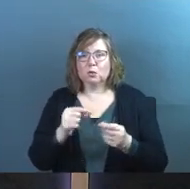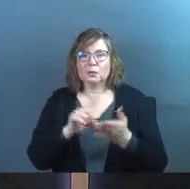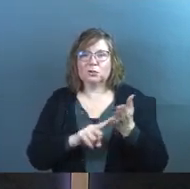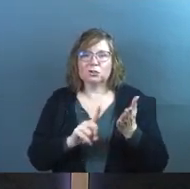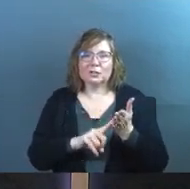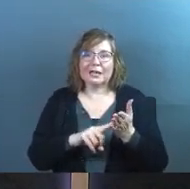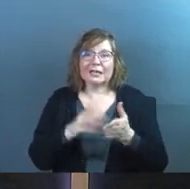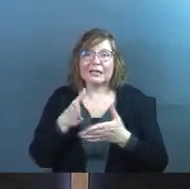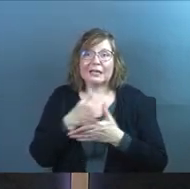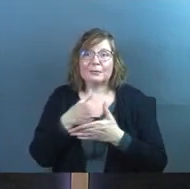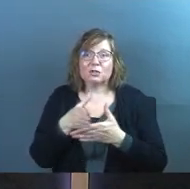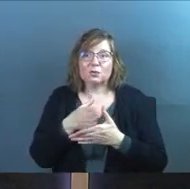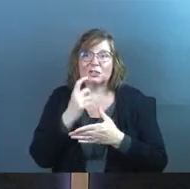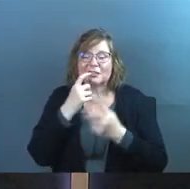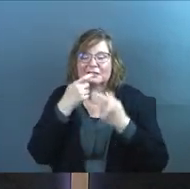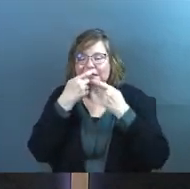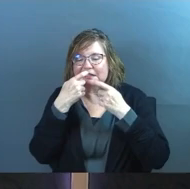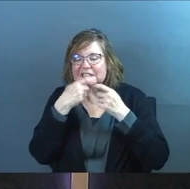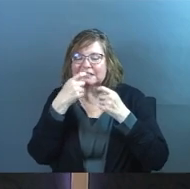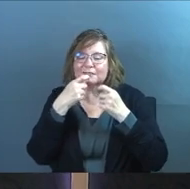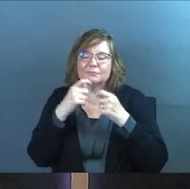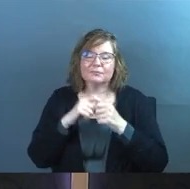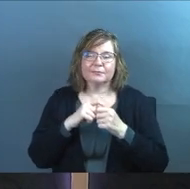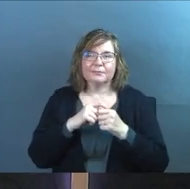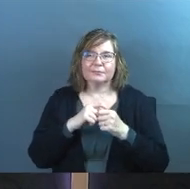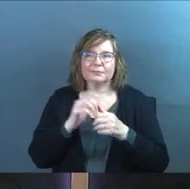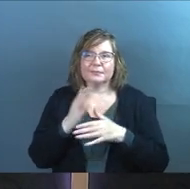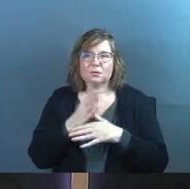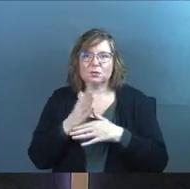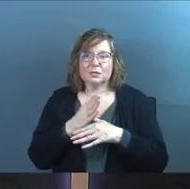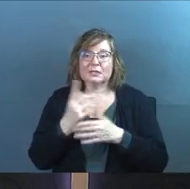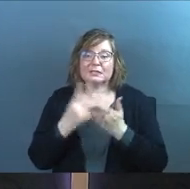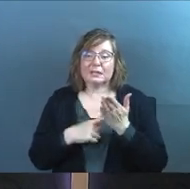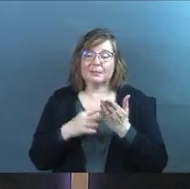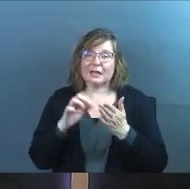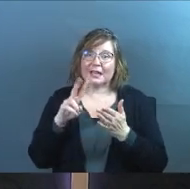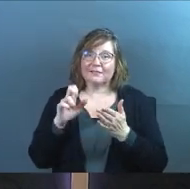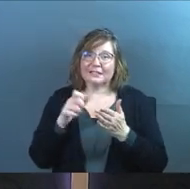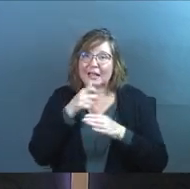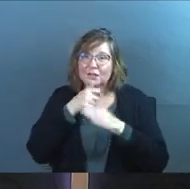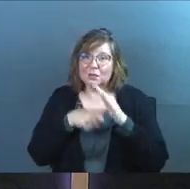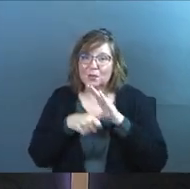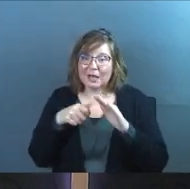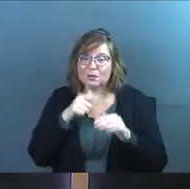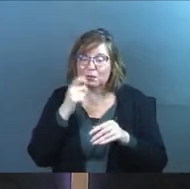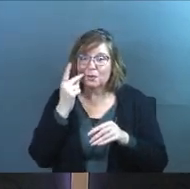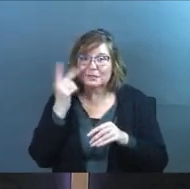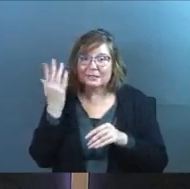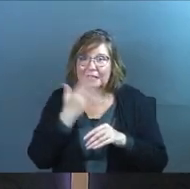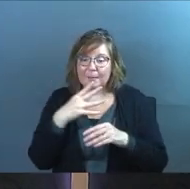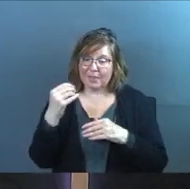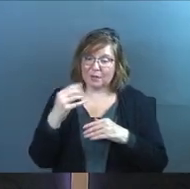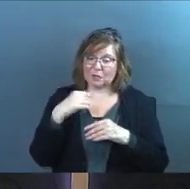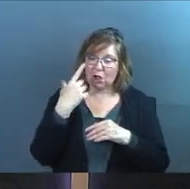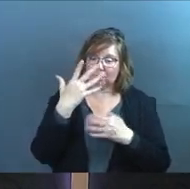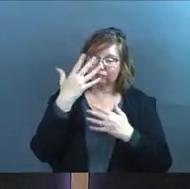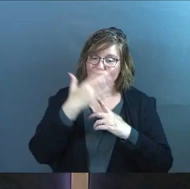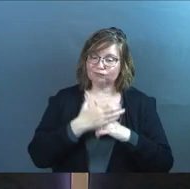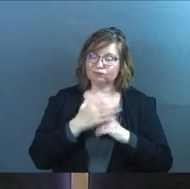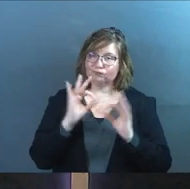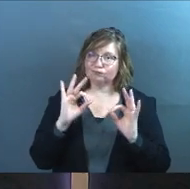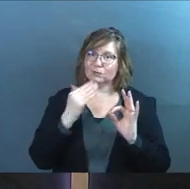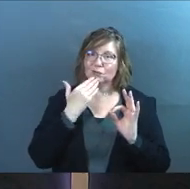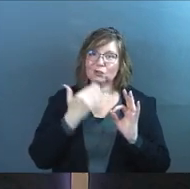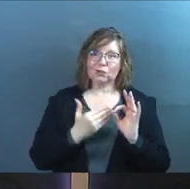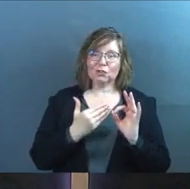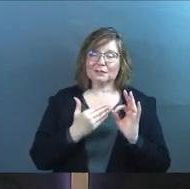check, like, in between your teeth. I just spit, gross. In between your teeth, sometimes cavities like to hide in there, and you don't see them. On the outside, it looks